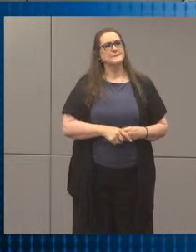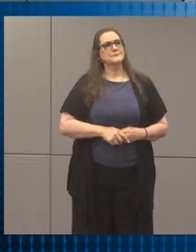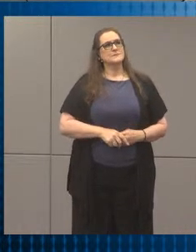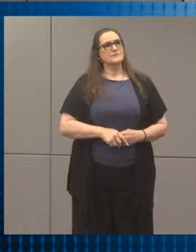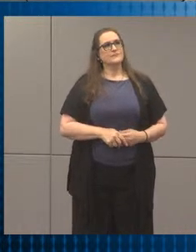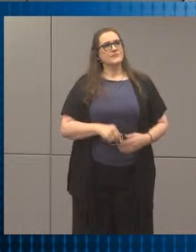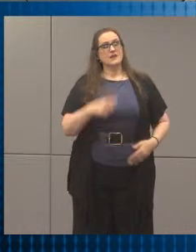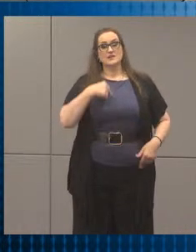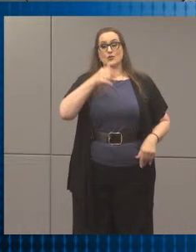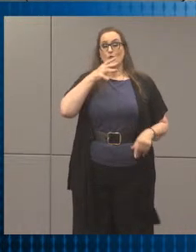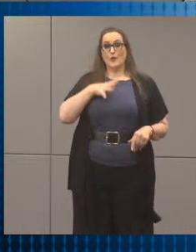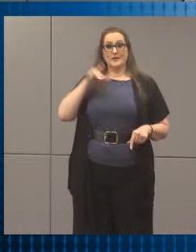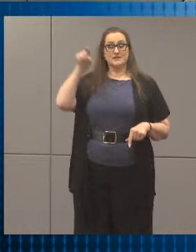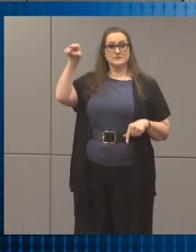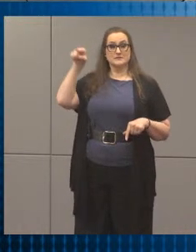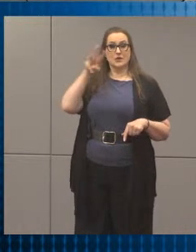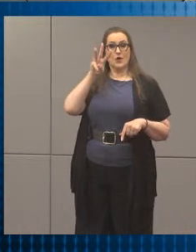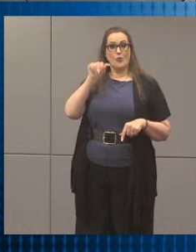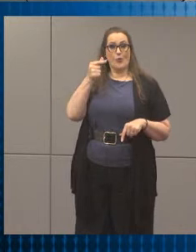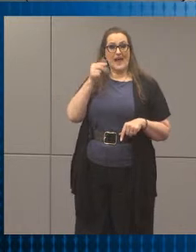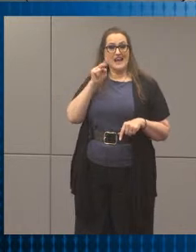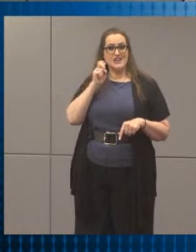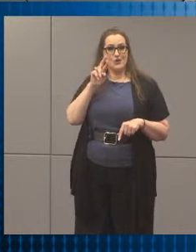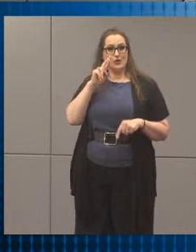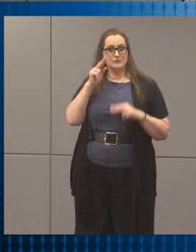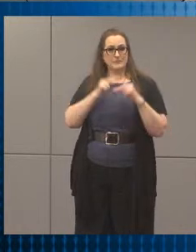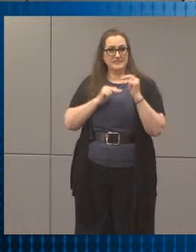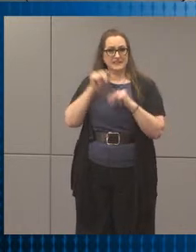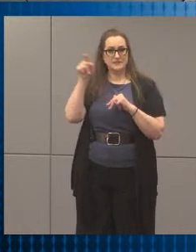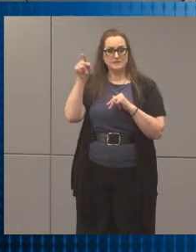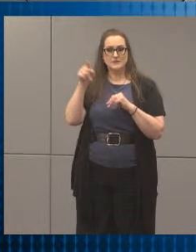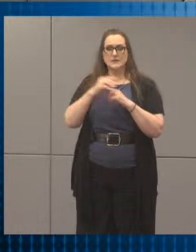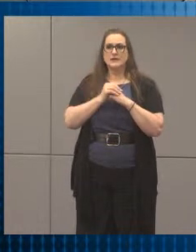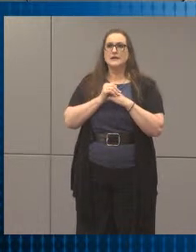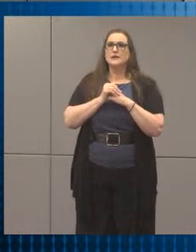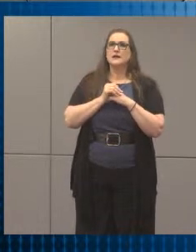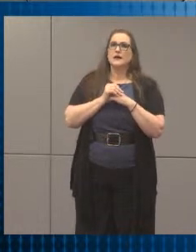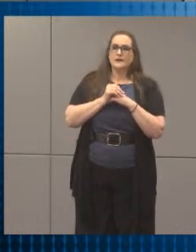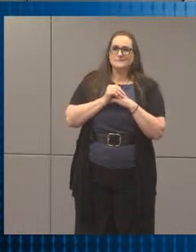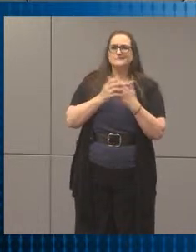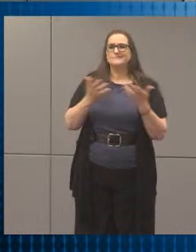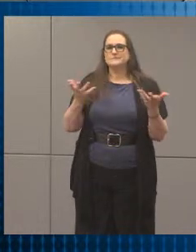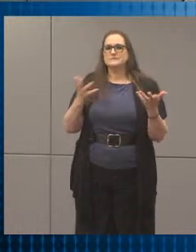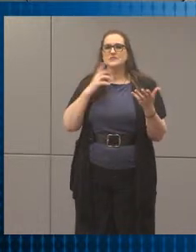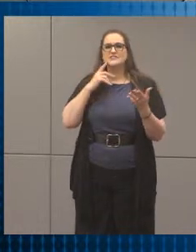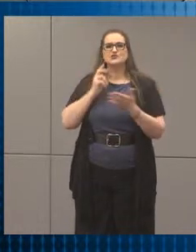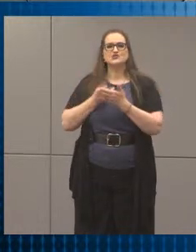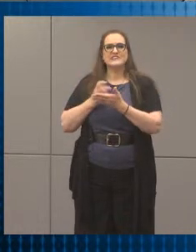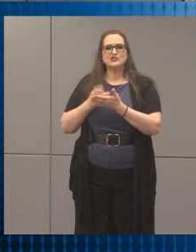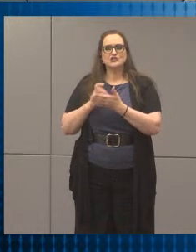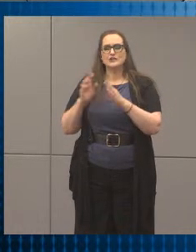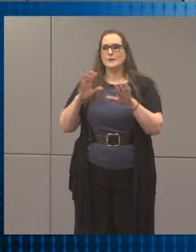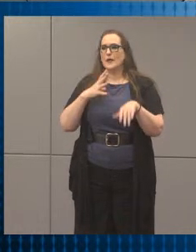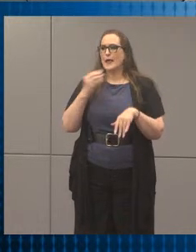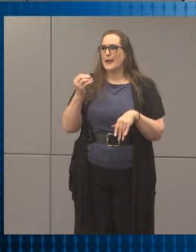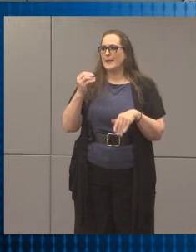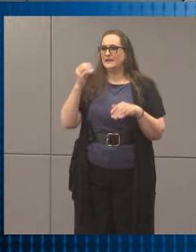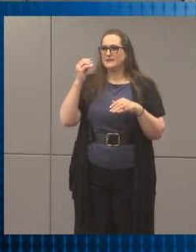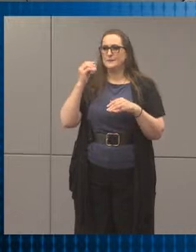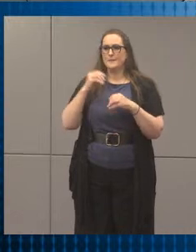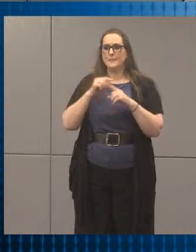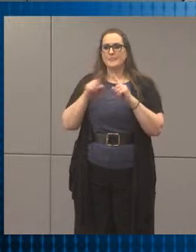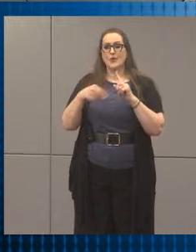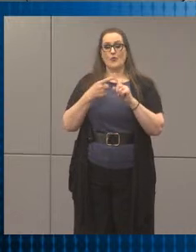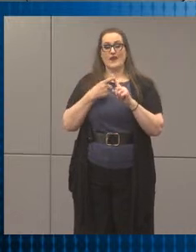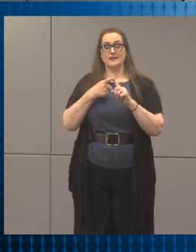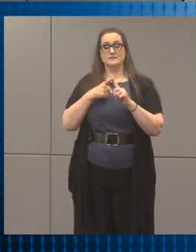was a woman over at the Wagner building, had a seizure, and when the